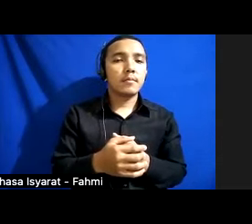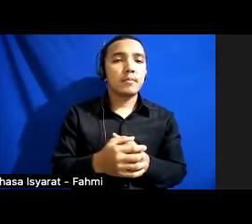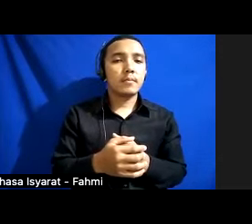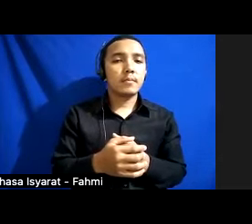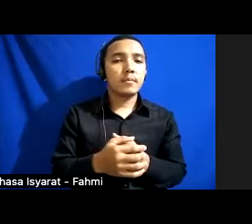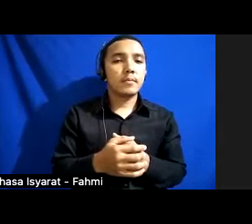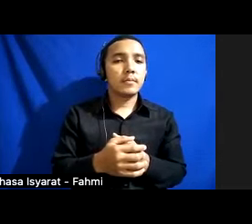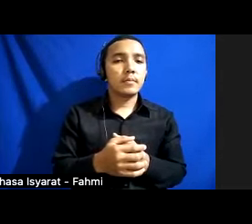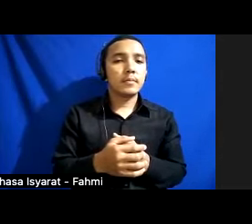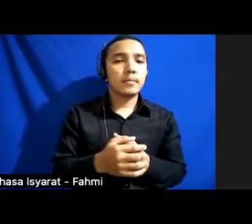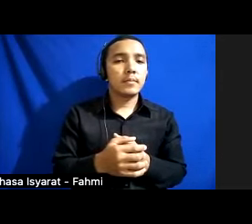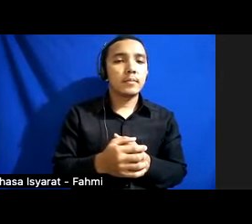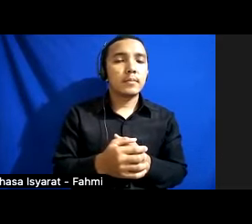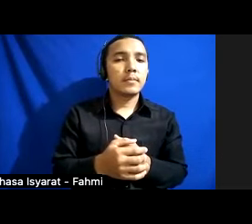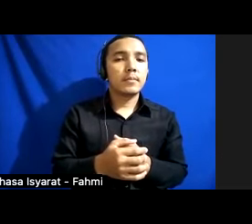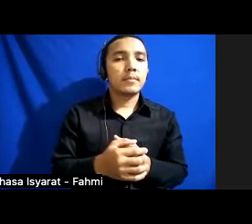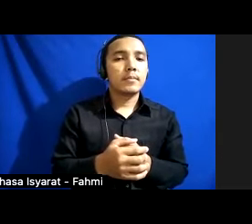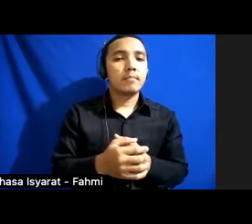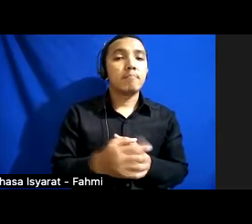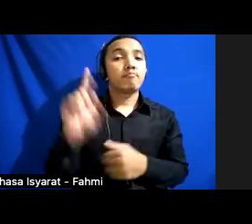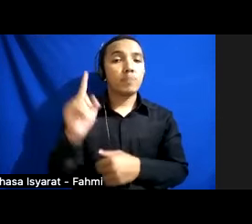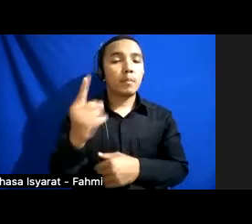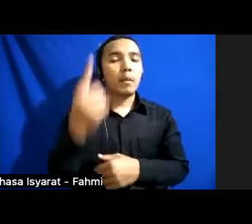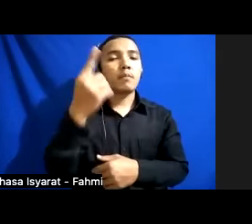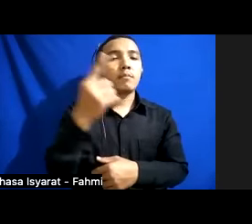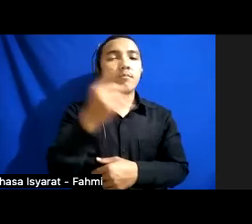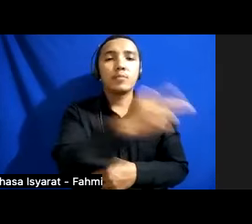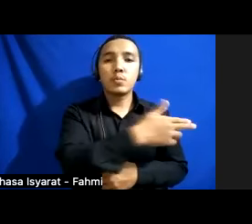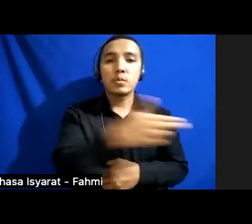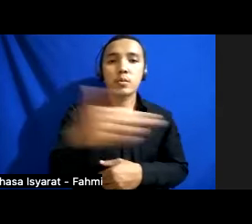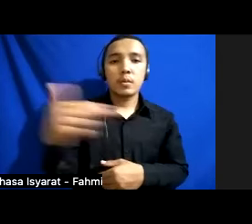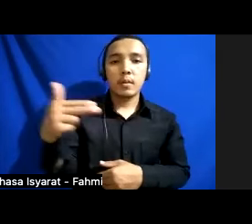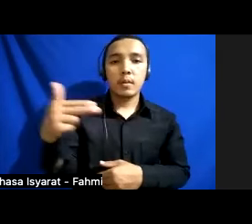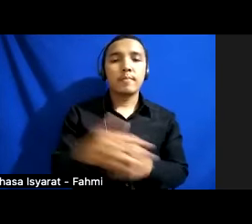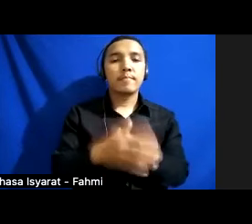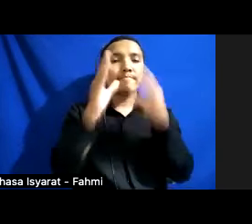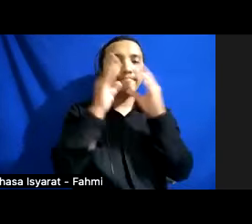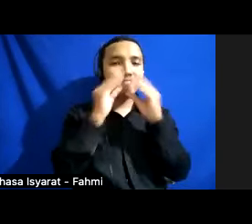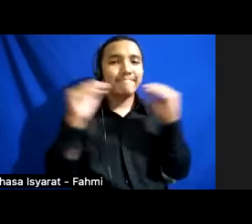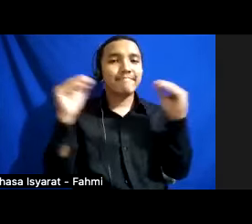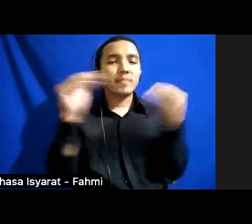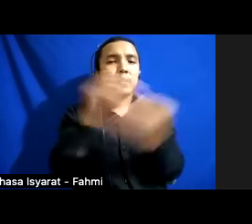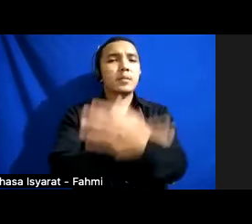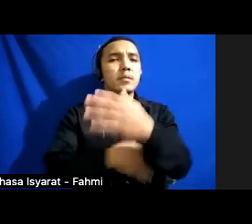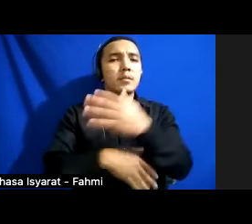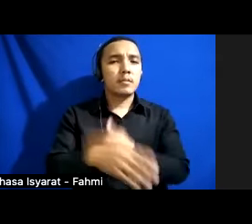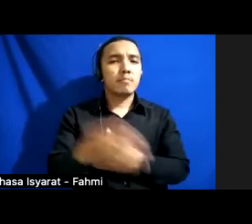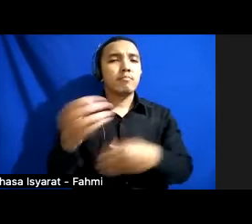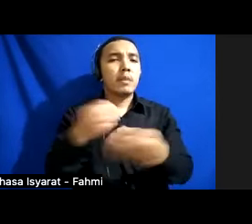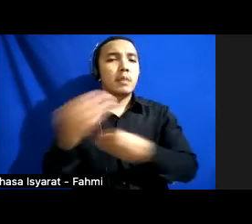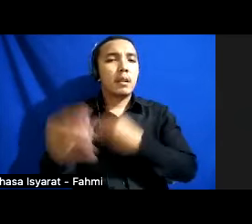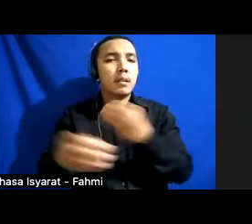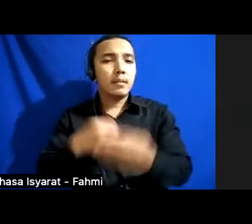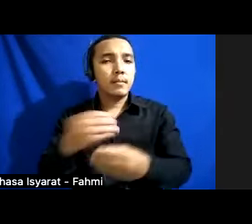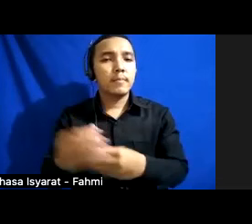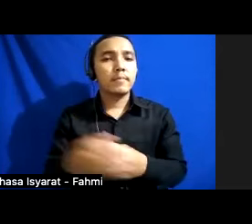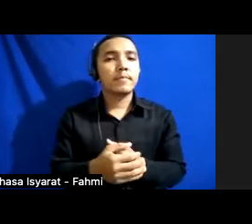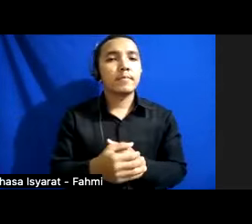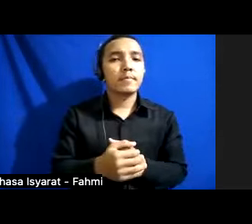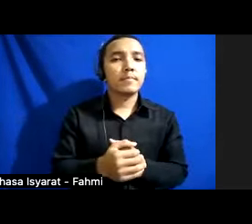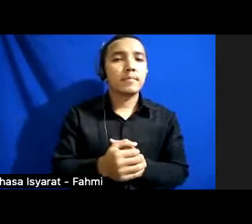market as the first disability-friendly traditional market in Indonesia. And there was also the medium low deck bus trial, which was